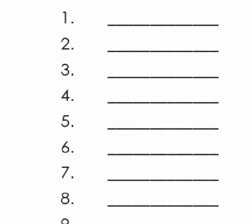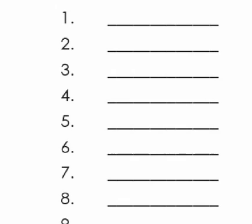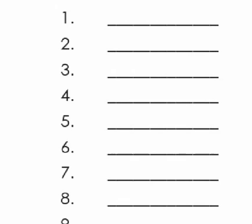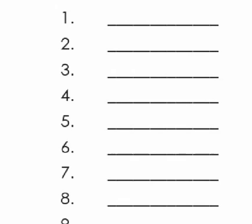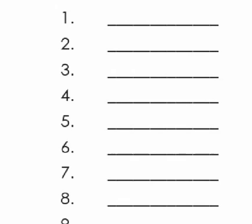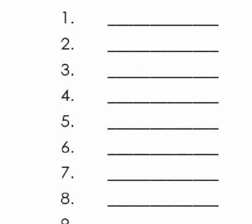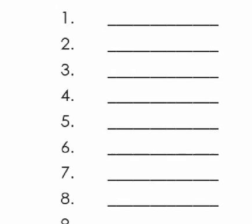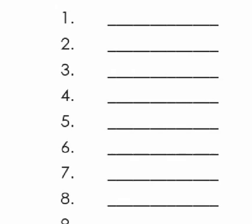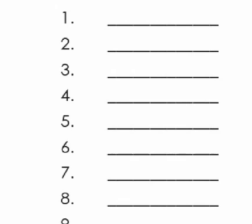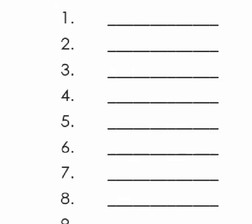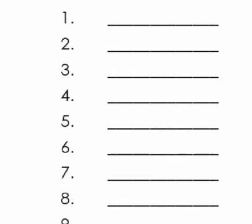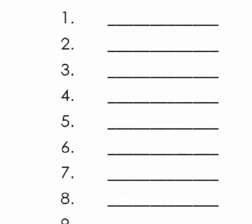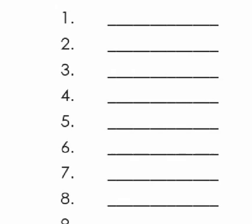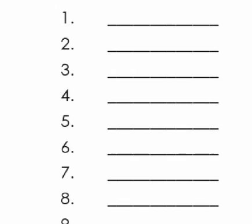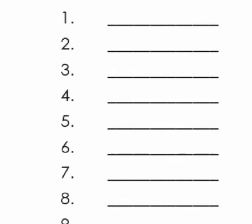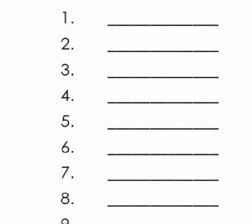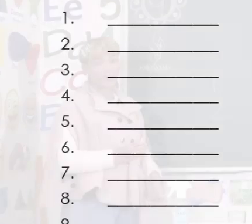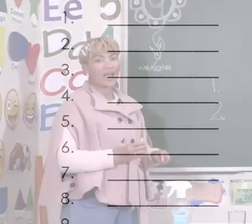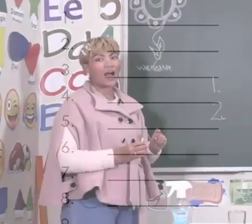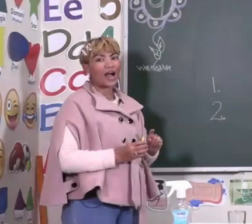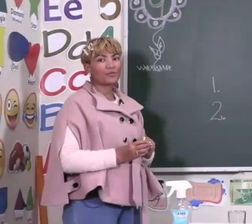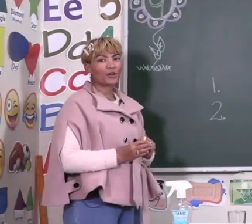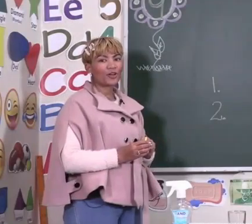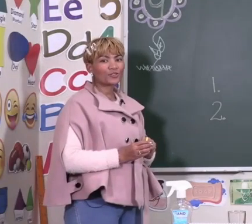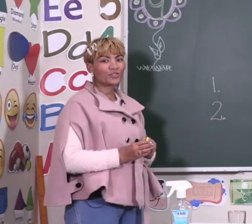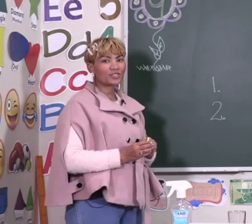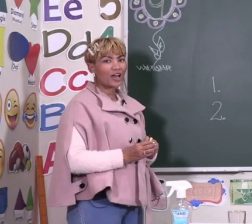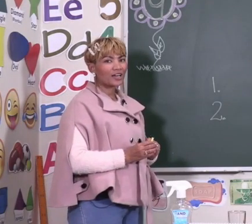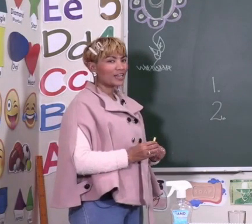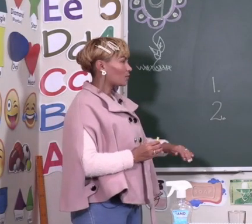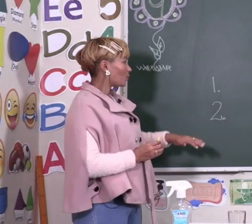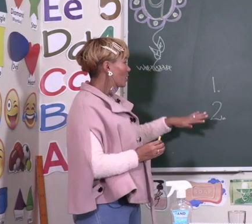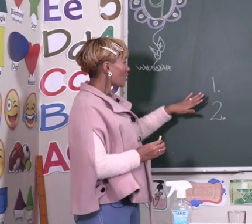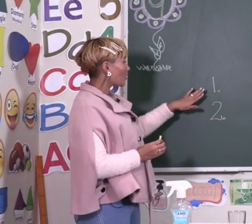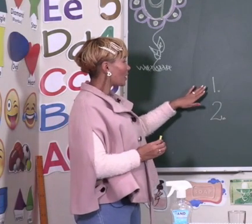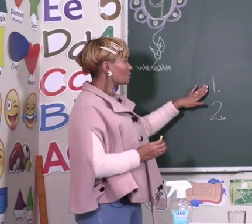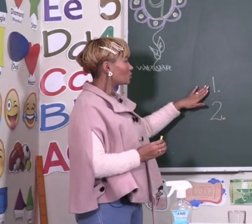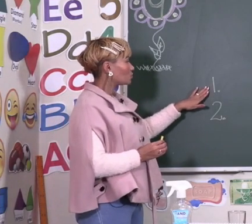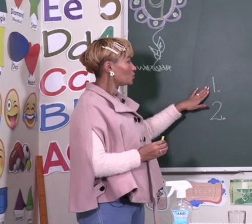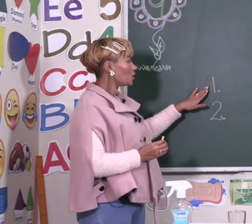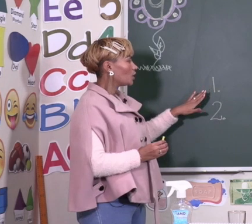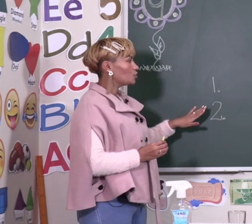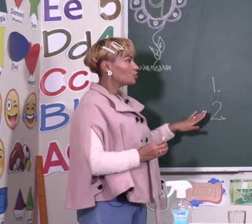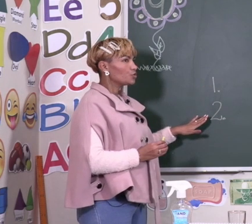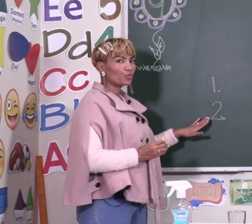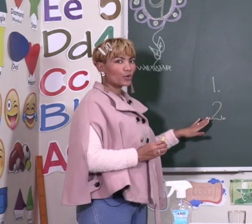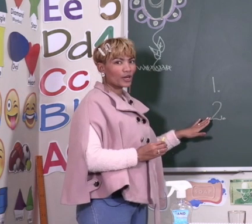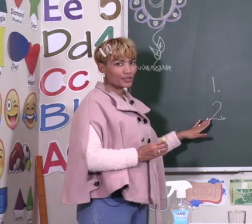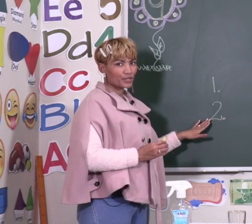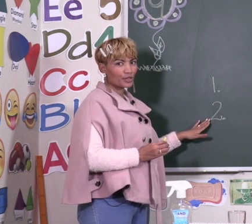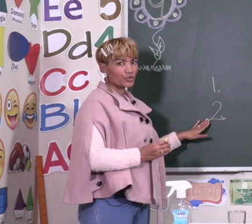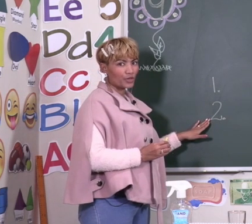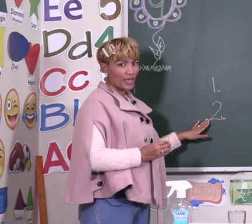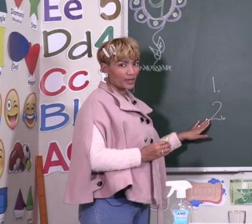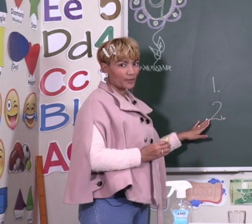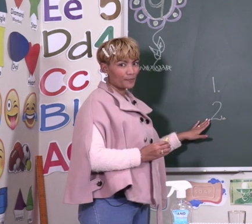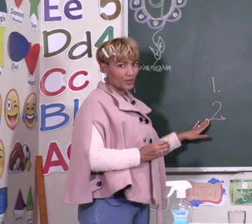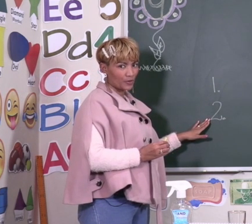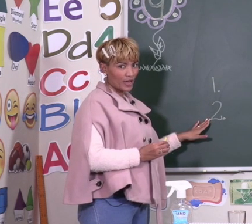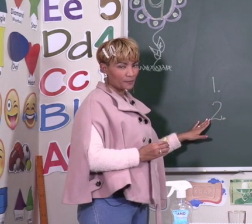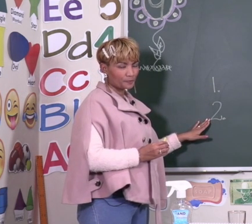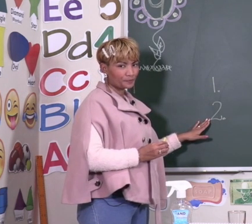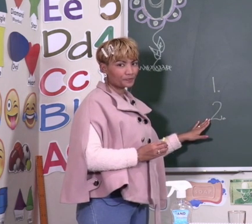in alphabetical order. I'm going to start and we are going to do 2 words